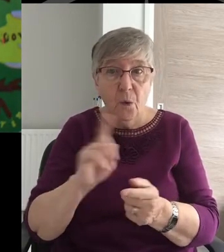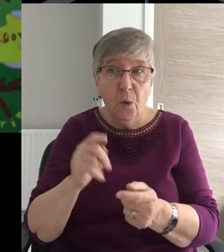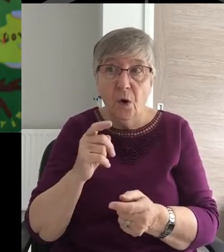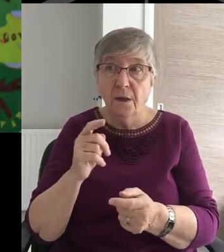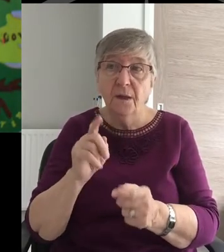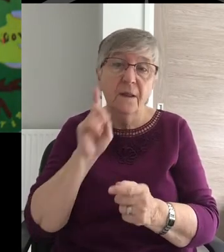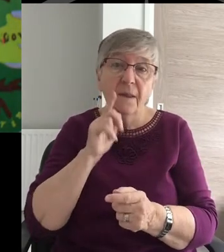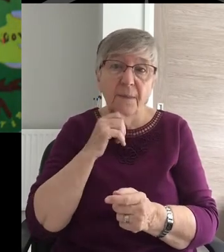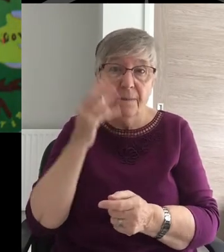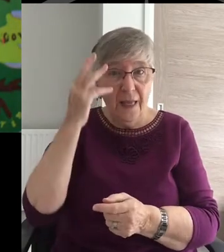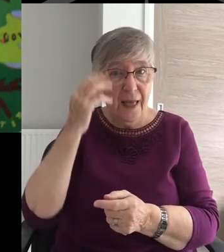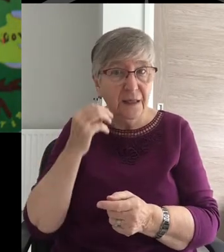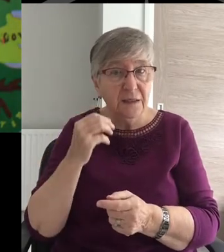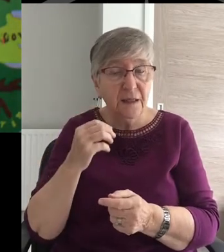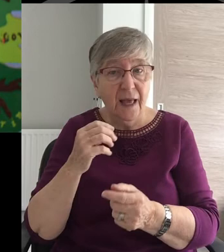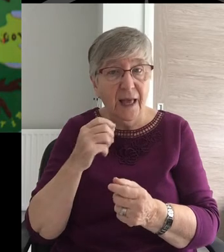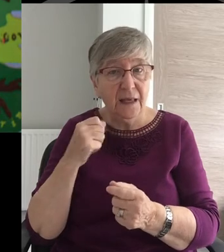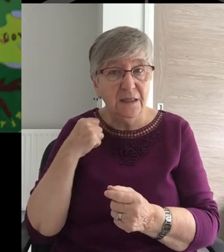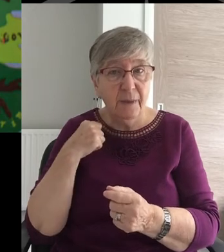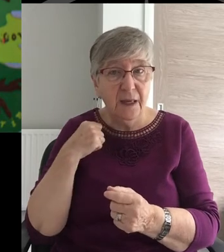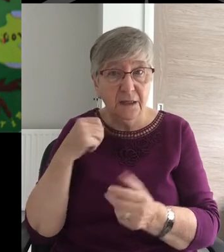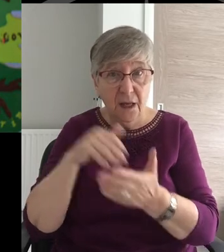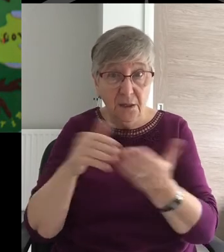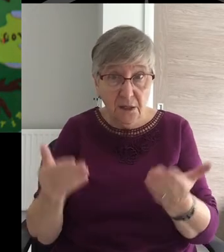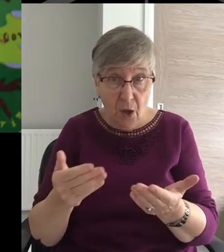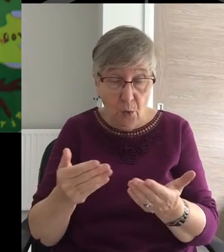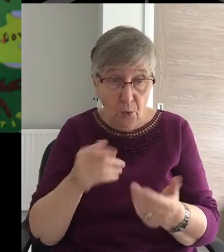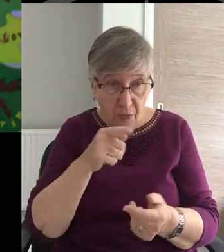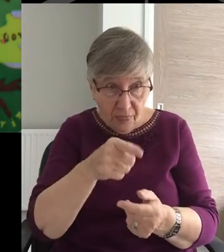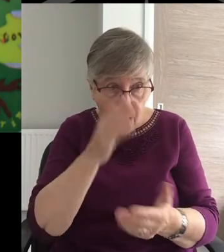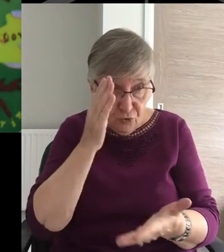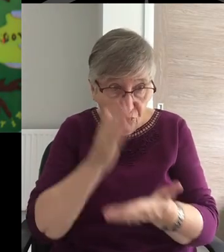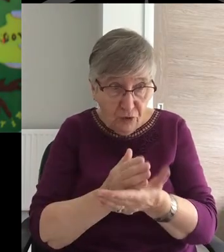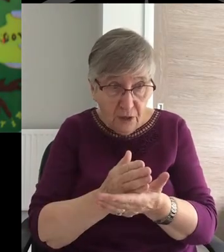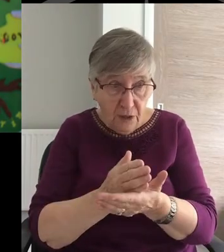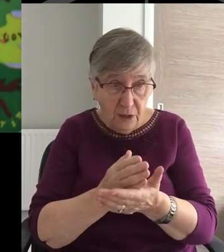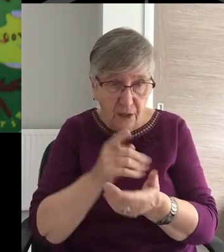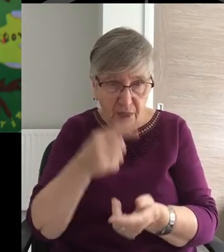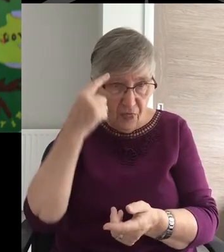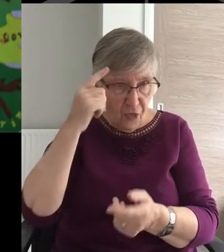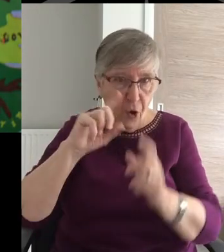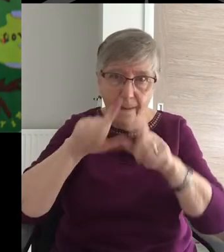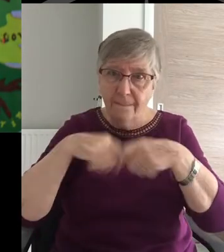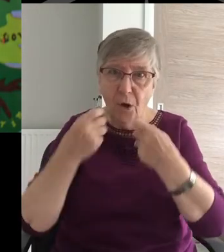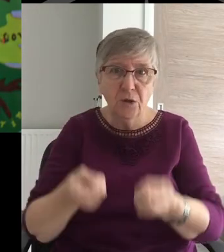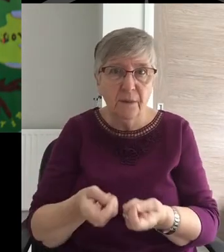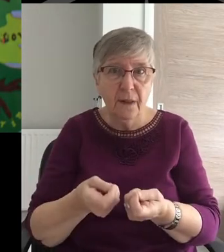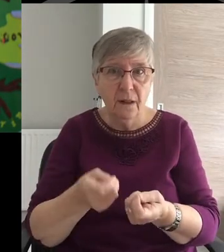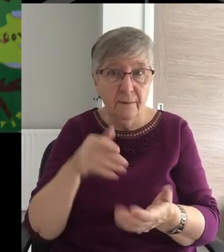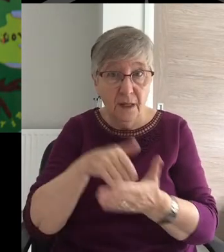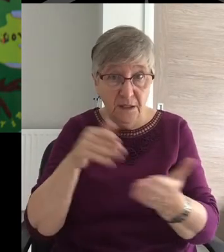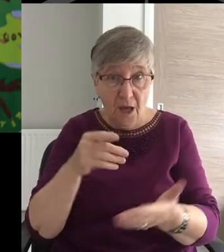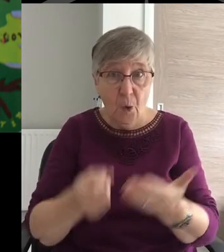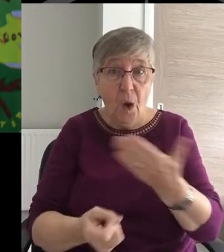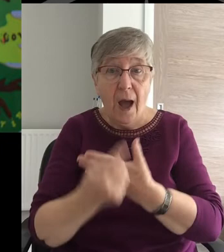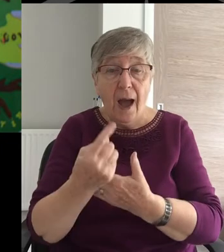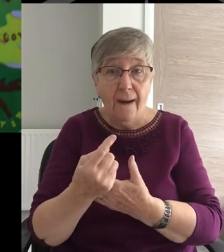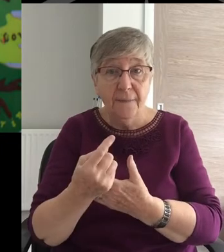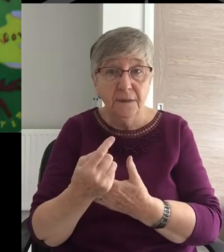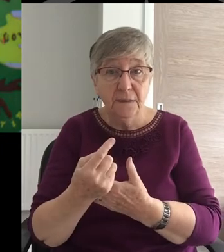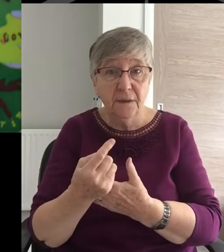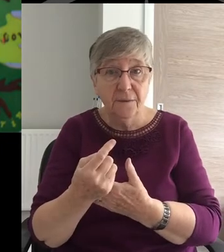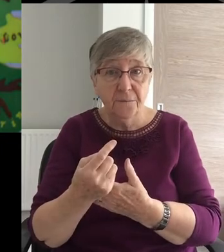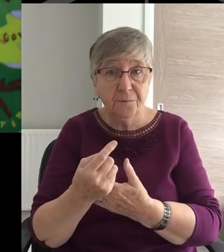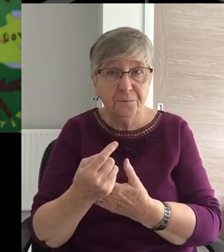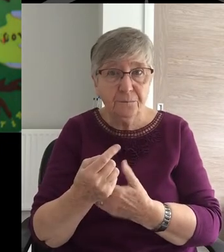that things would turn around. Now the unthinkable was real. The impossible has come to pass. And yet it's from